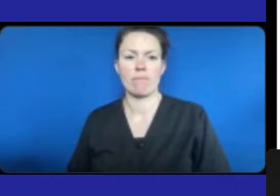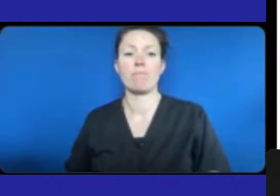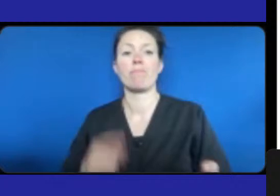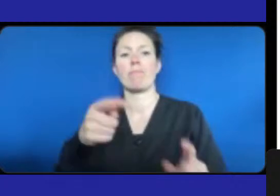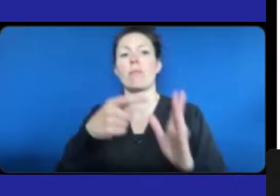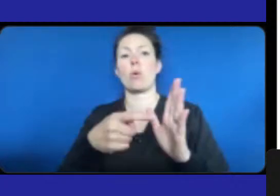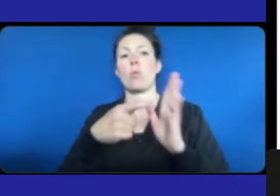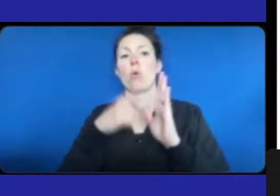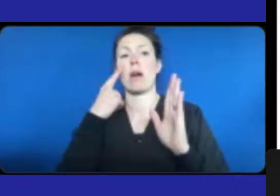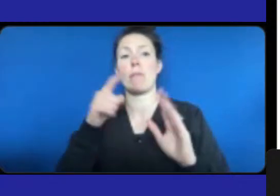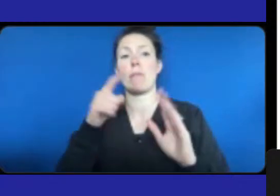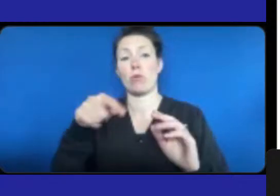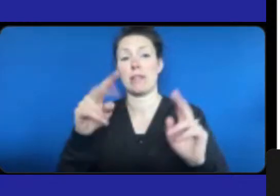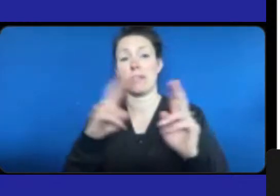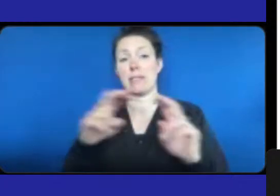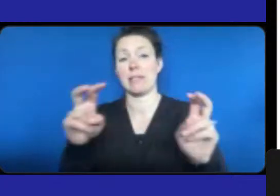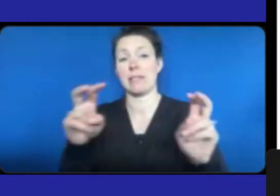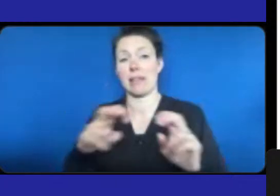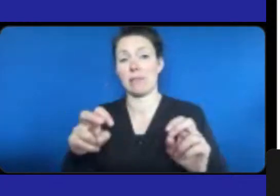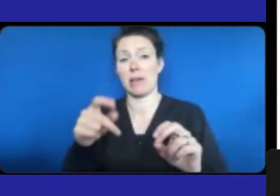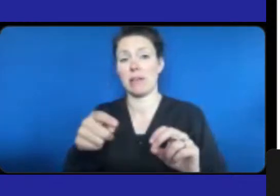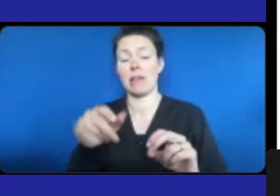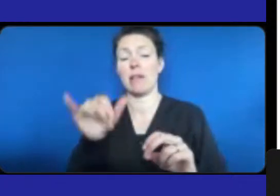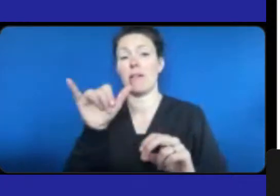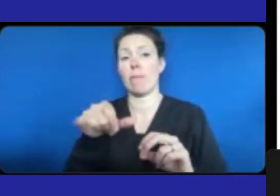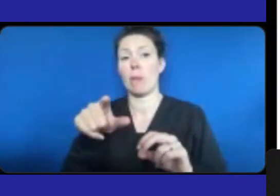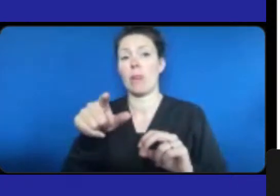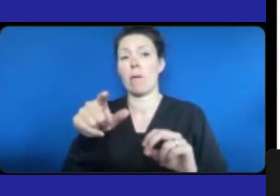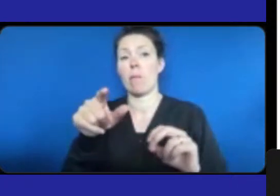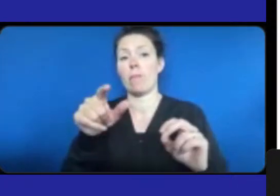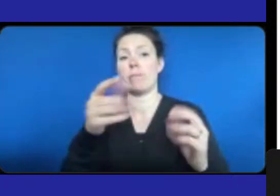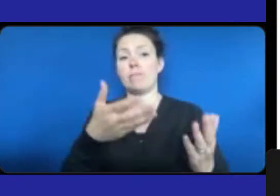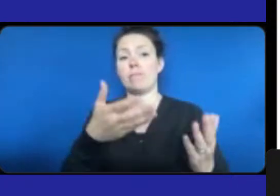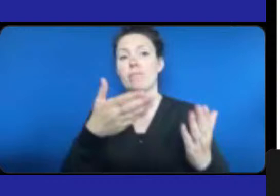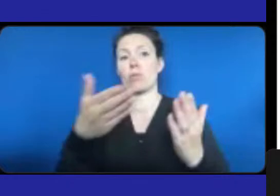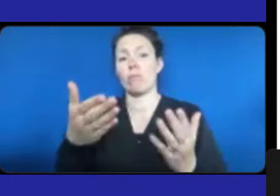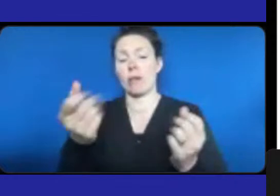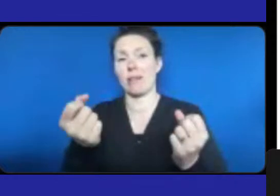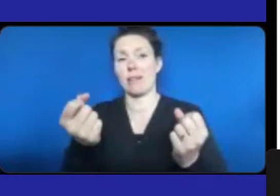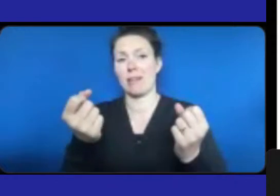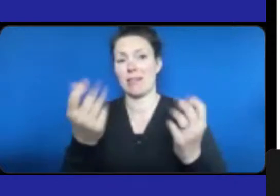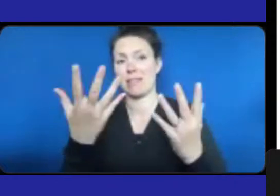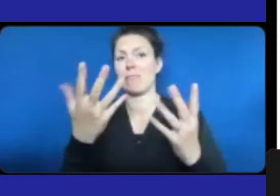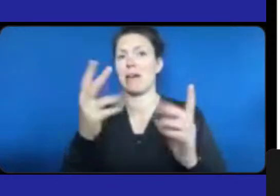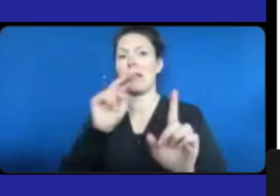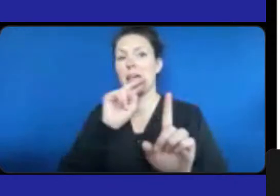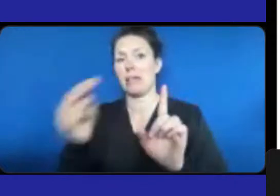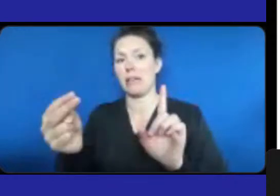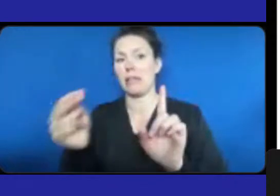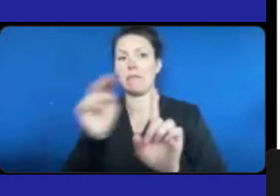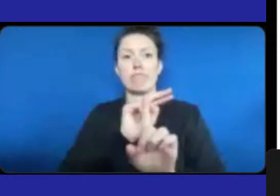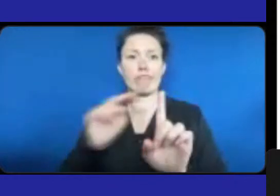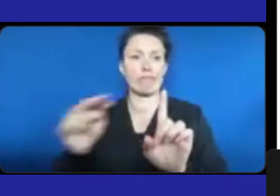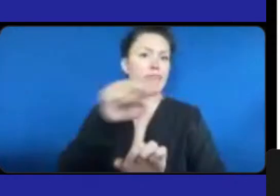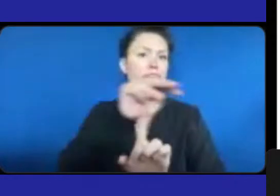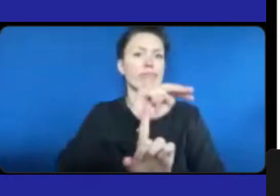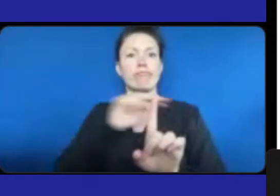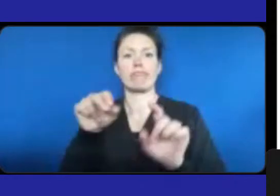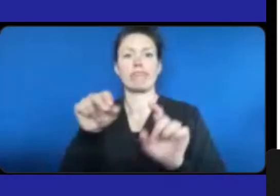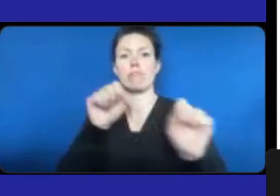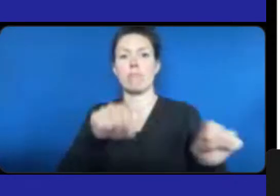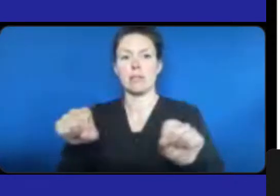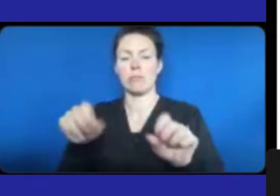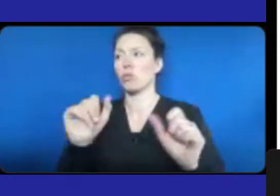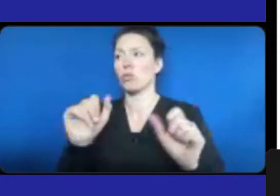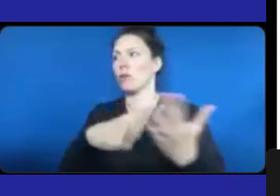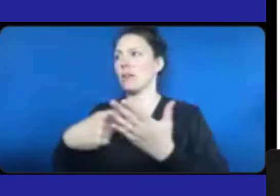the needs assessment is that you bring in as many perspectives as possible to really talk about the needs